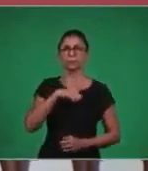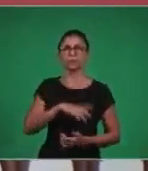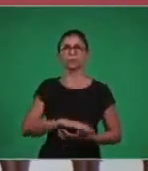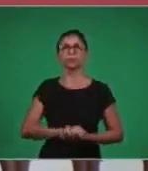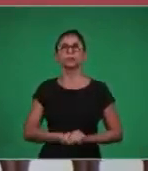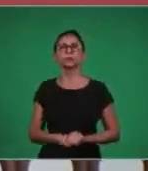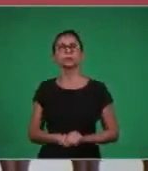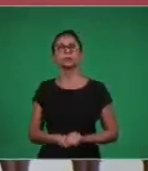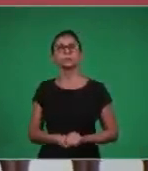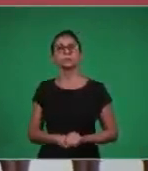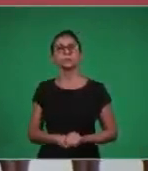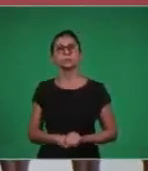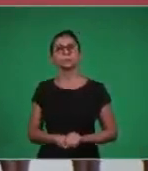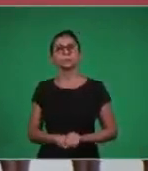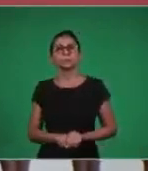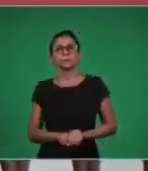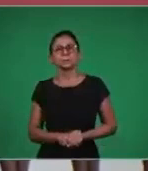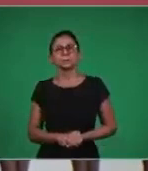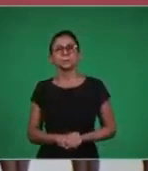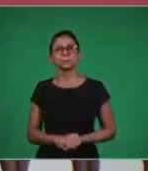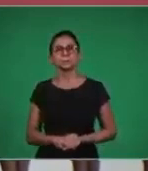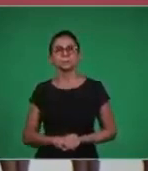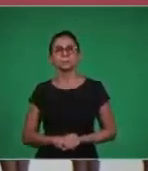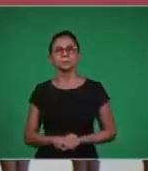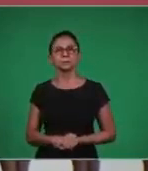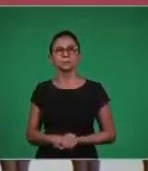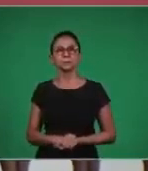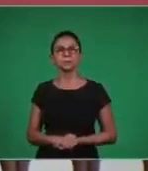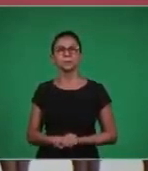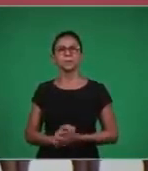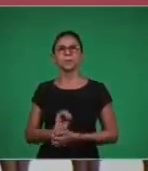she had the zeal to continue what was